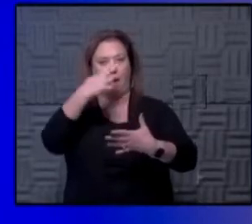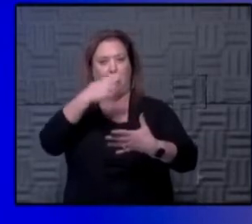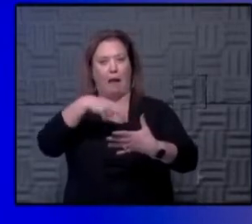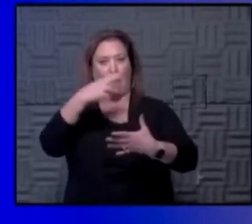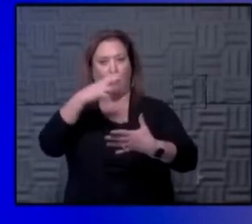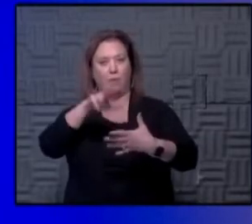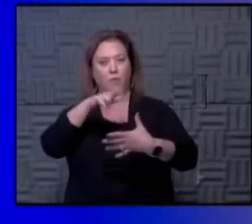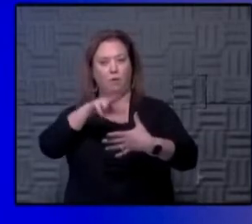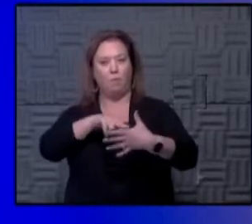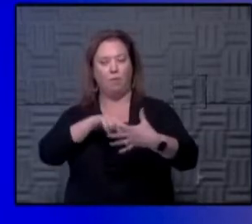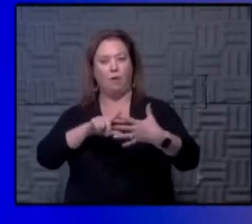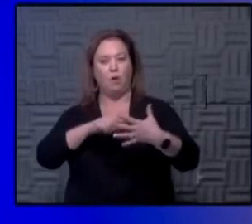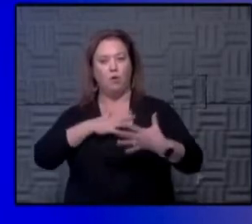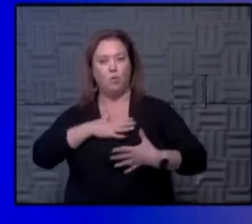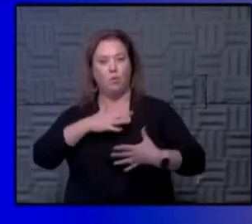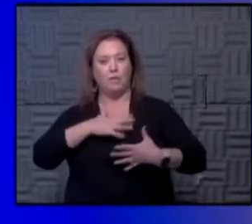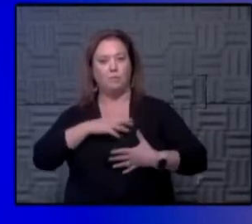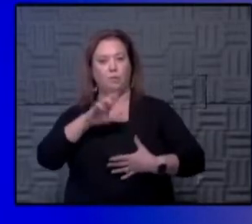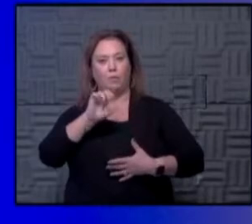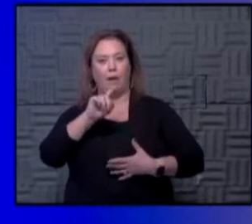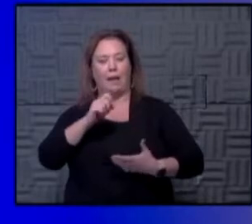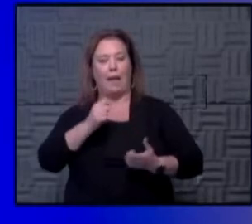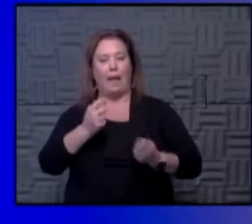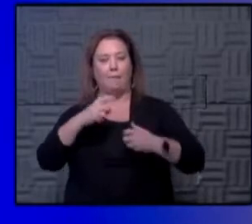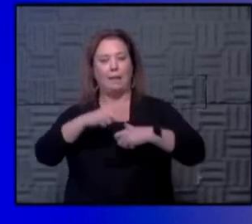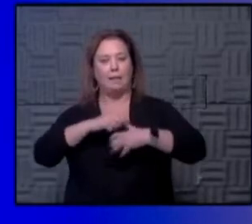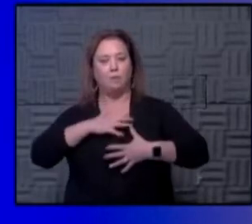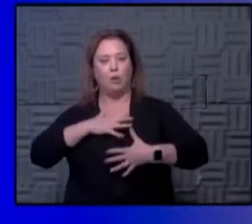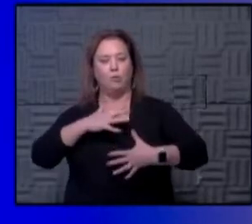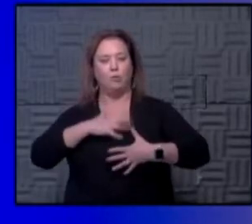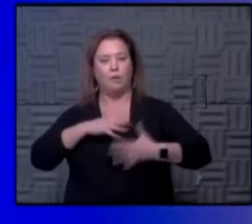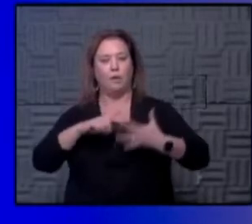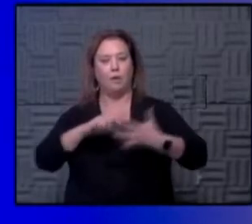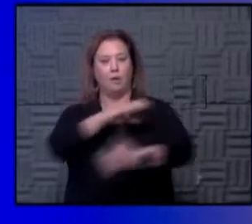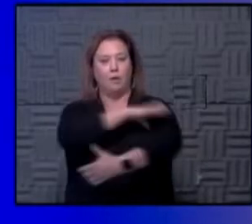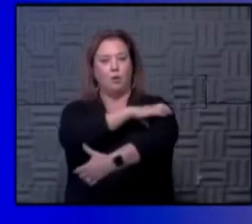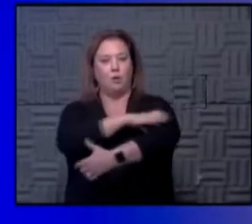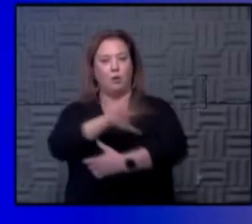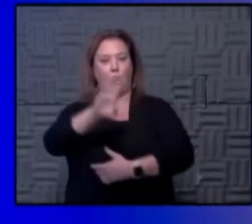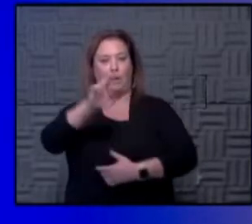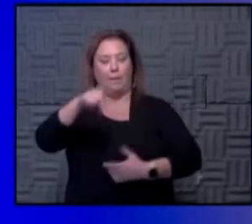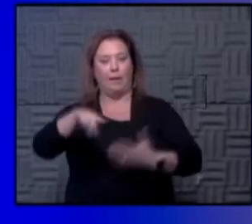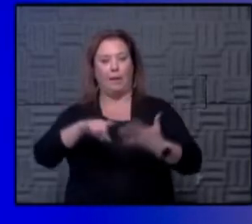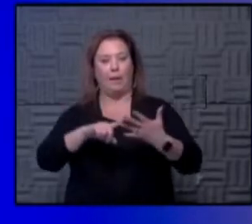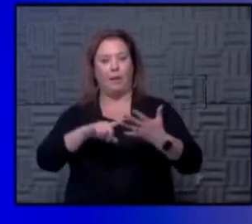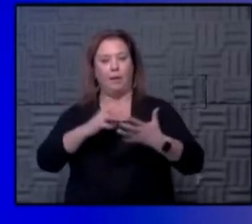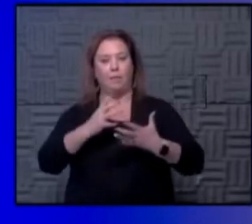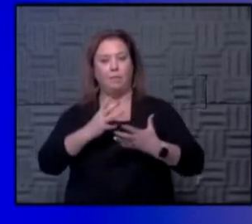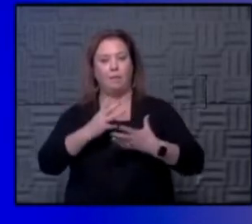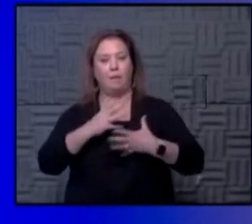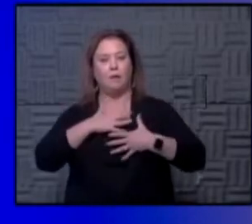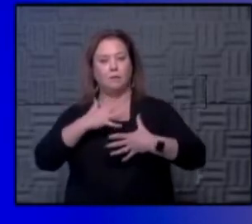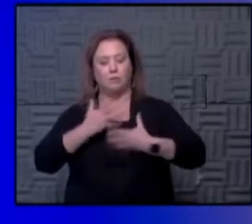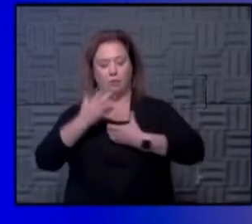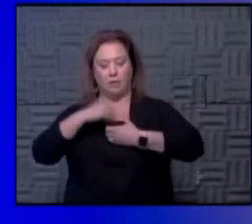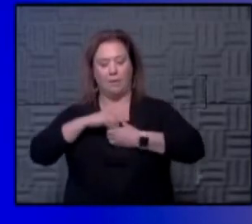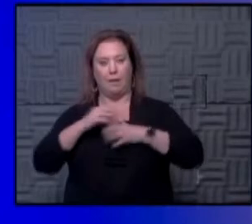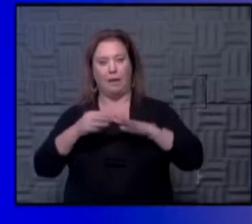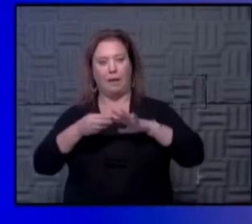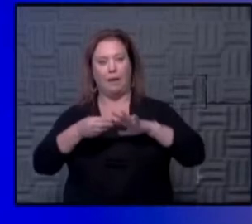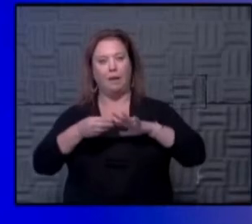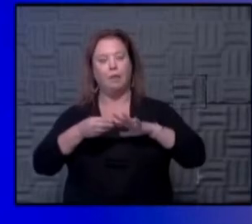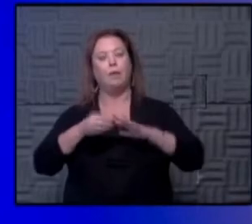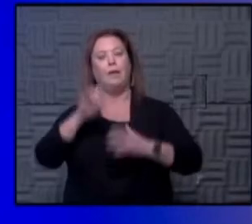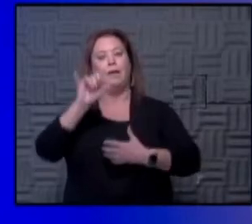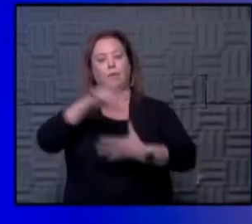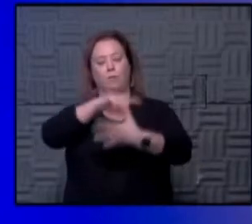normal? Your respiratory rate. How many times are you breathing? What is your blood pressure? what is the amount of oxygen getting into your blood? Those